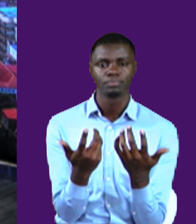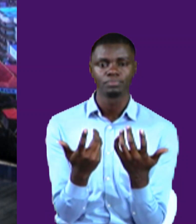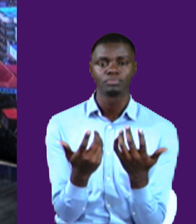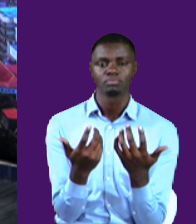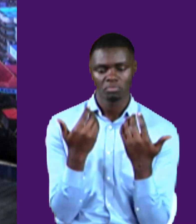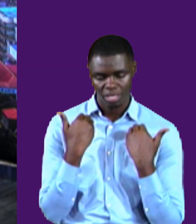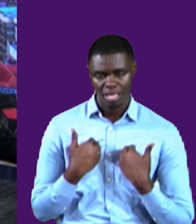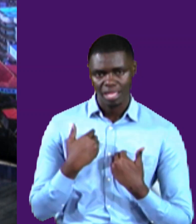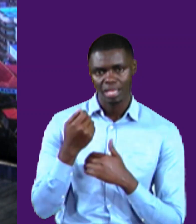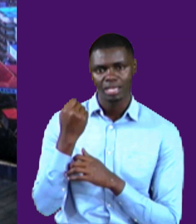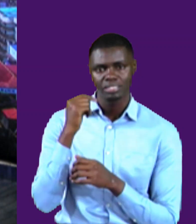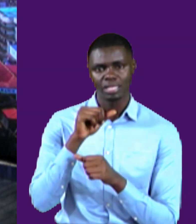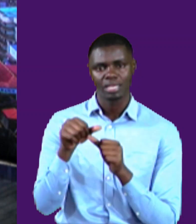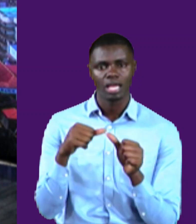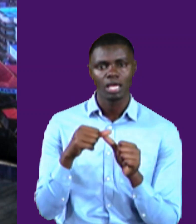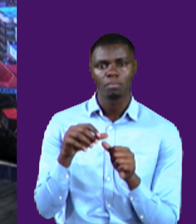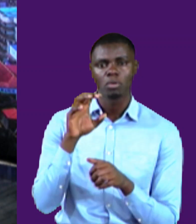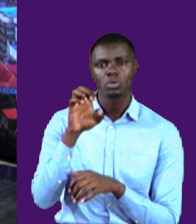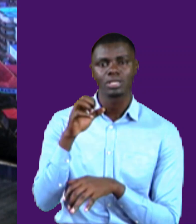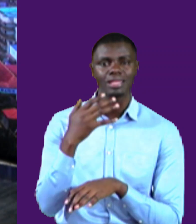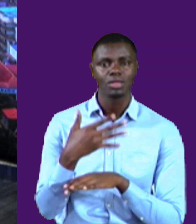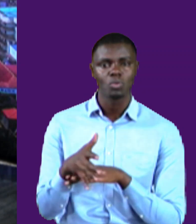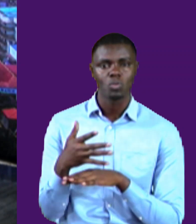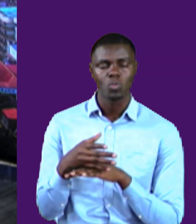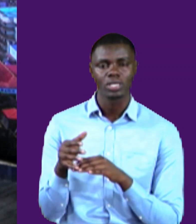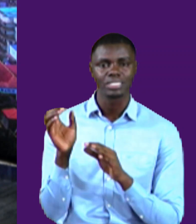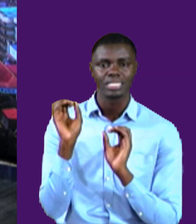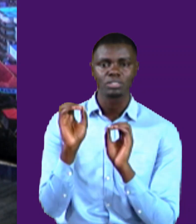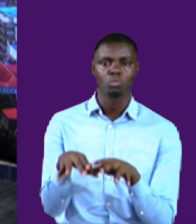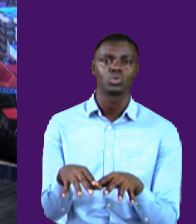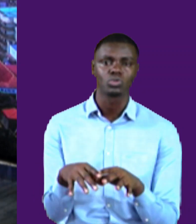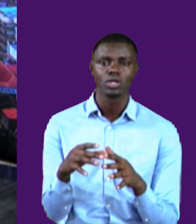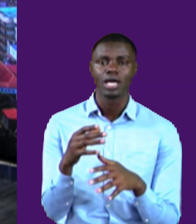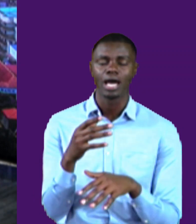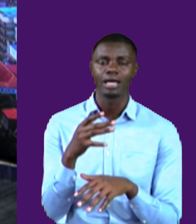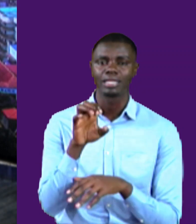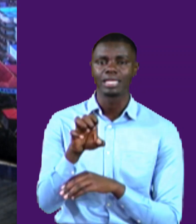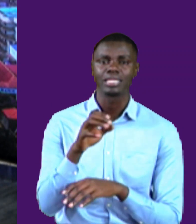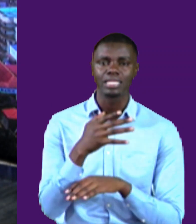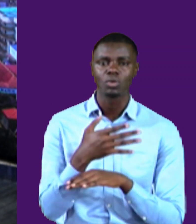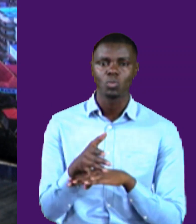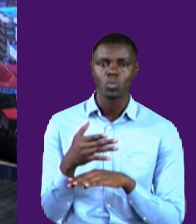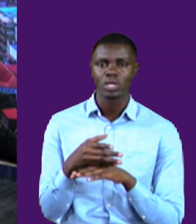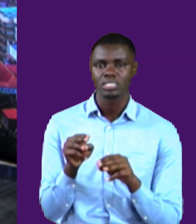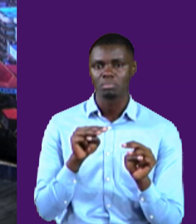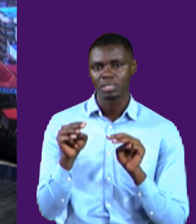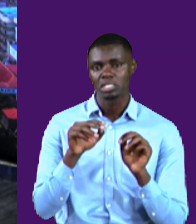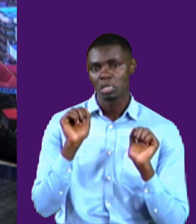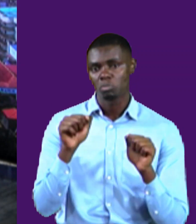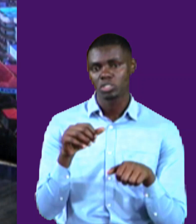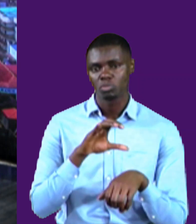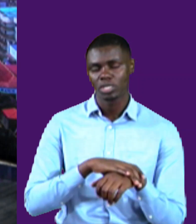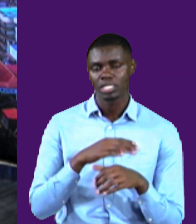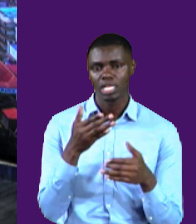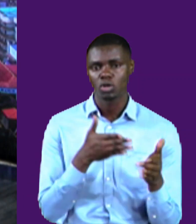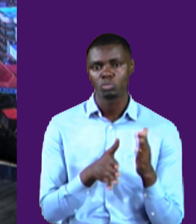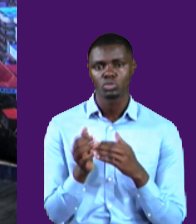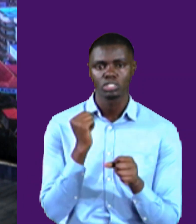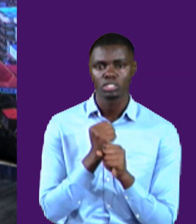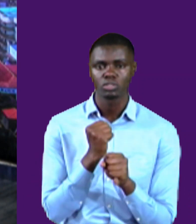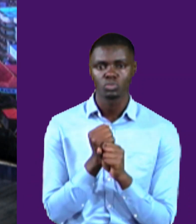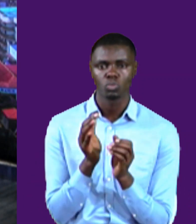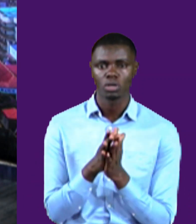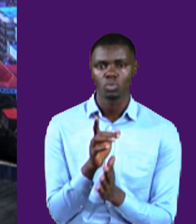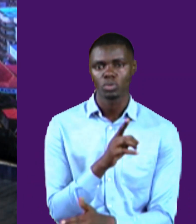I understand about e-waste disposal, I understand about e-waste management. Can I get a chance to work with